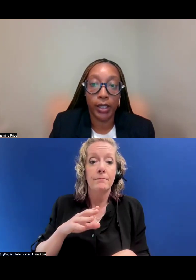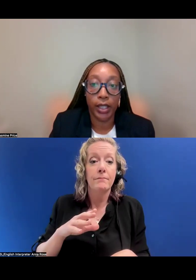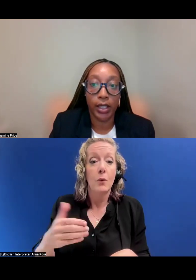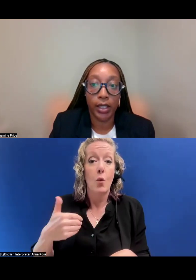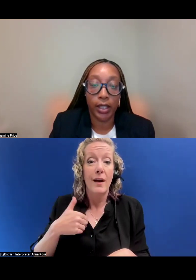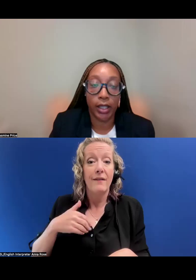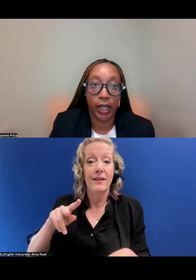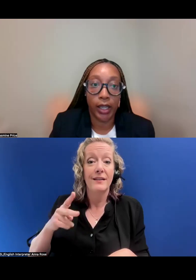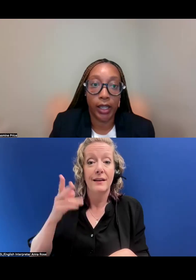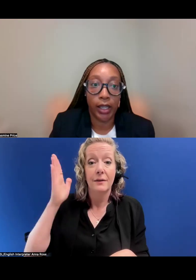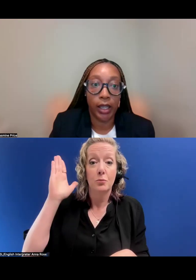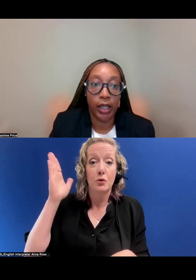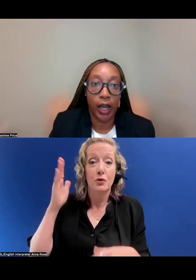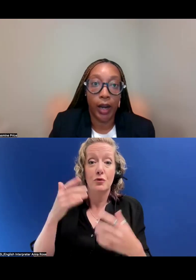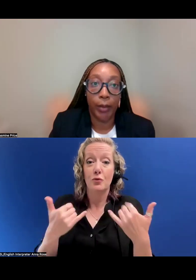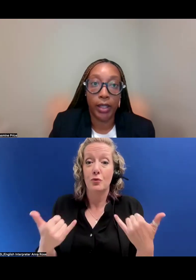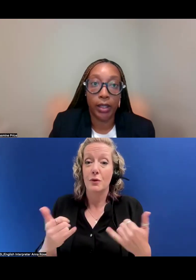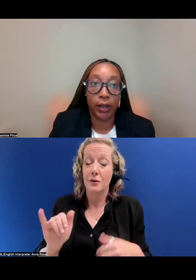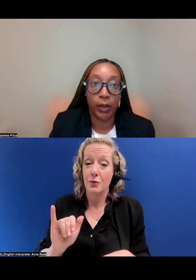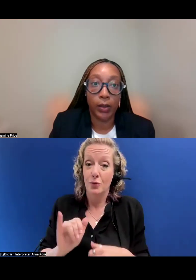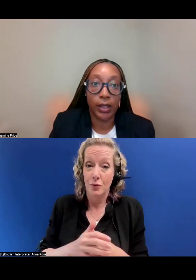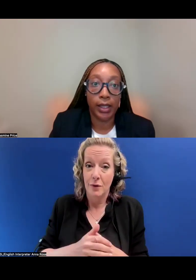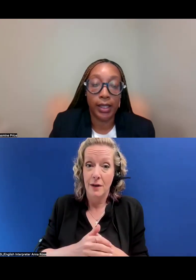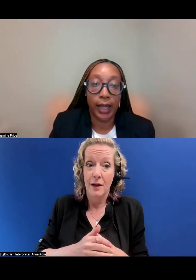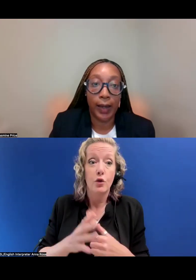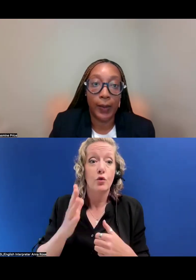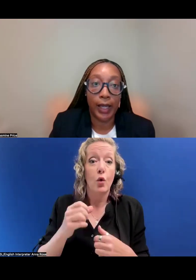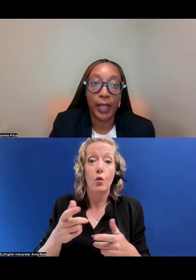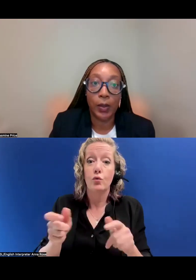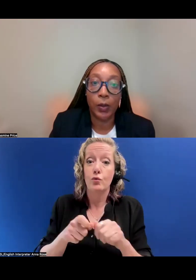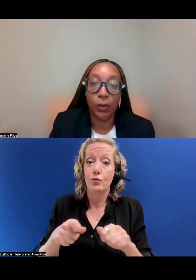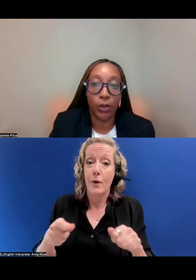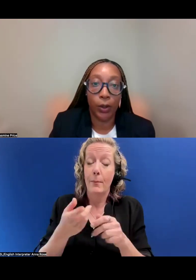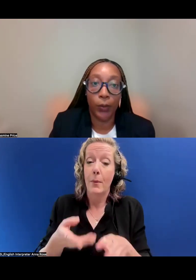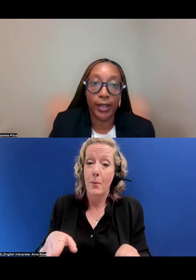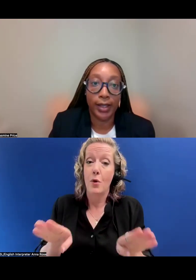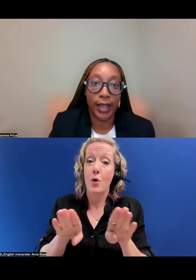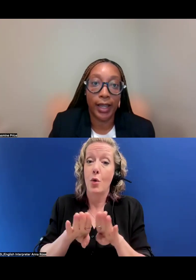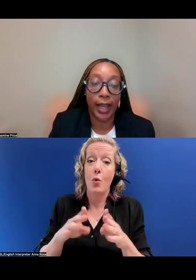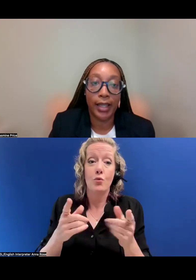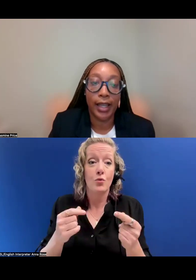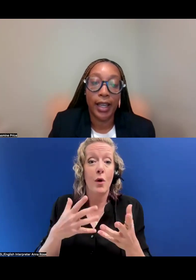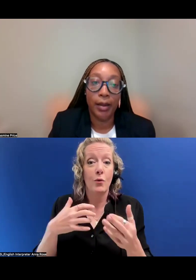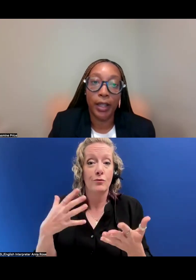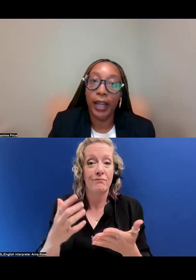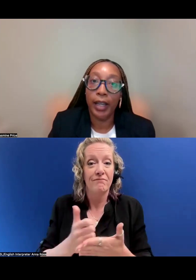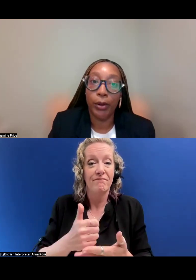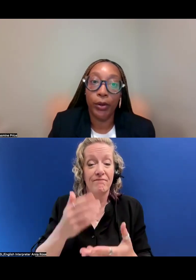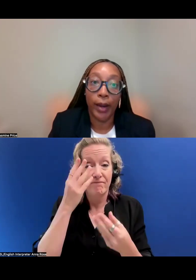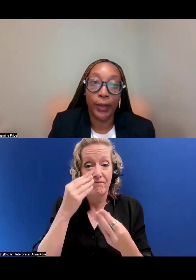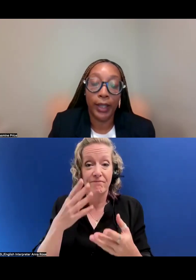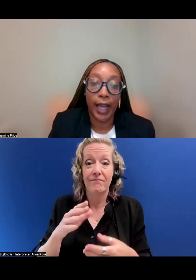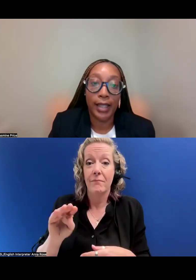another presentation today. But to close this out, I do, want to say that the Maryland